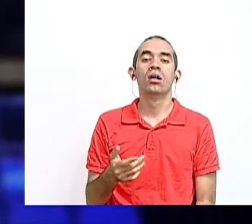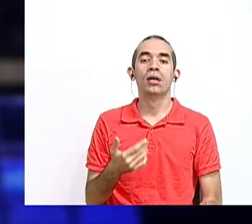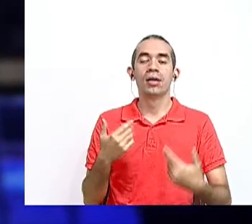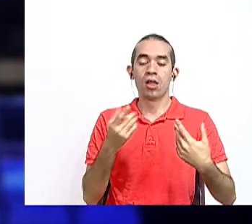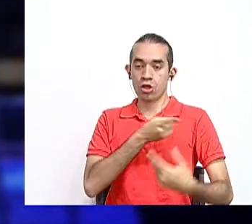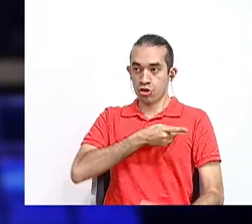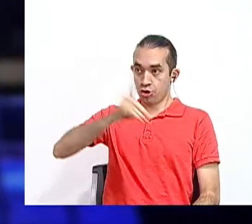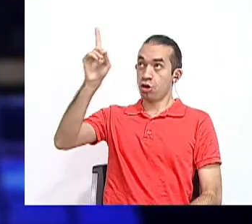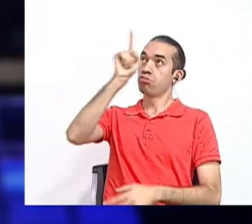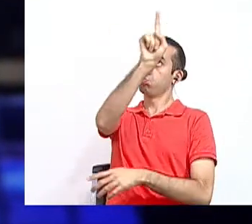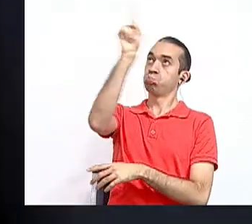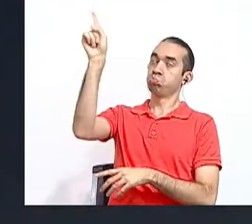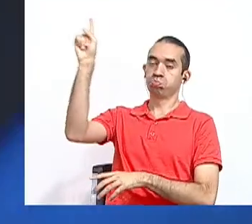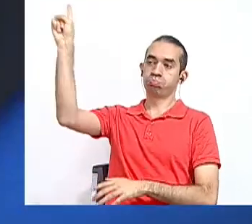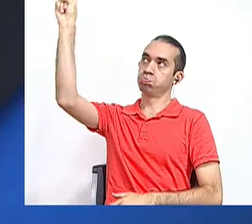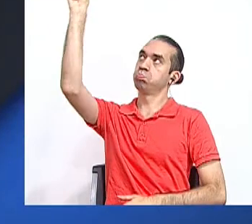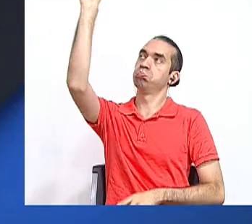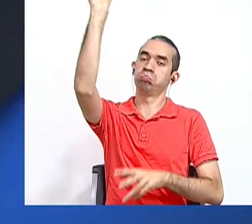god on Earth.